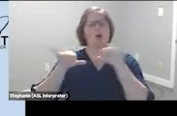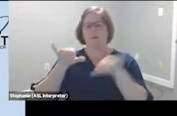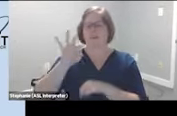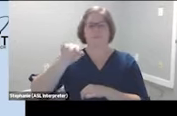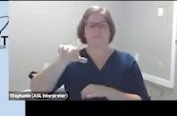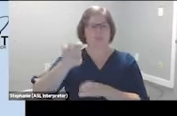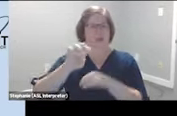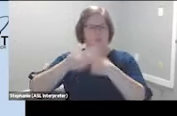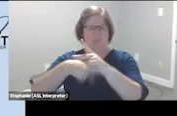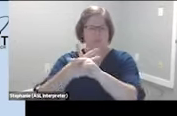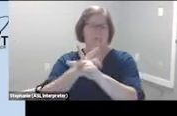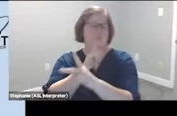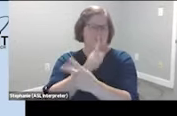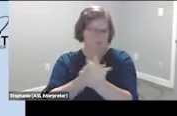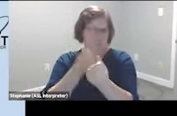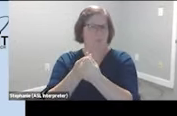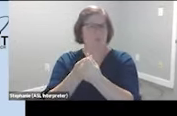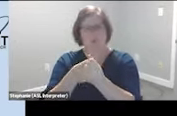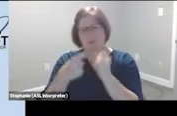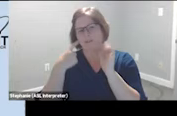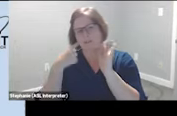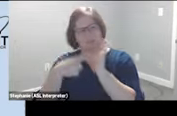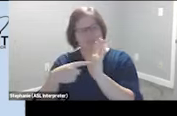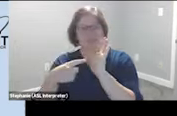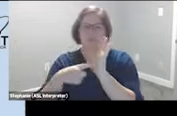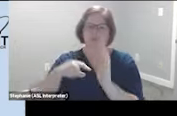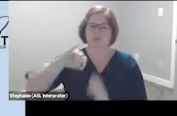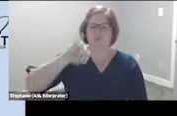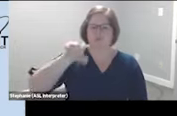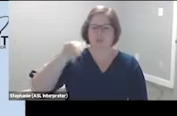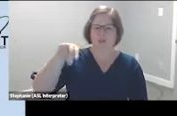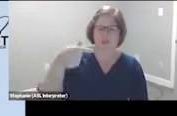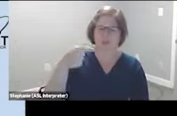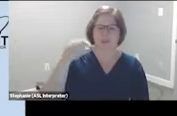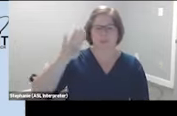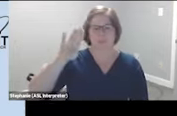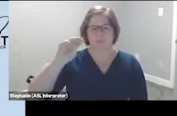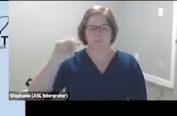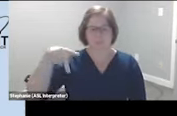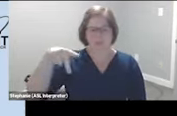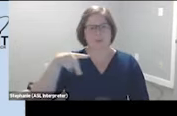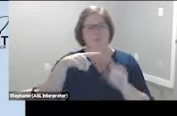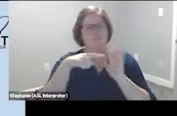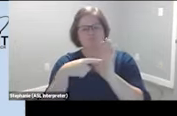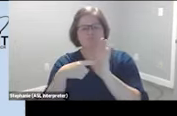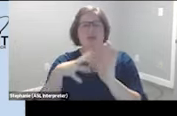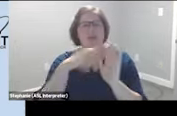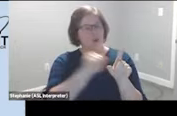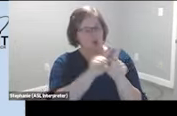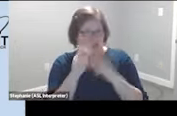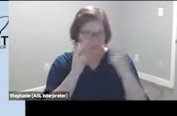natively, so BMP files, JPEG files, etc. And it can also display system messages in visual fonts in addition to